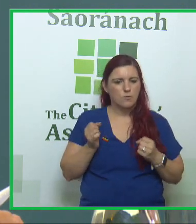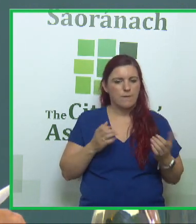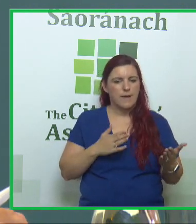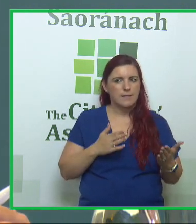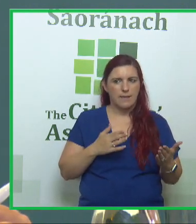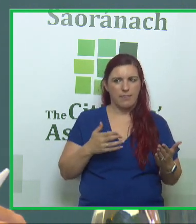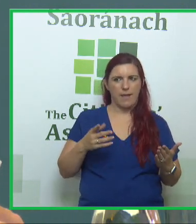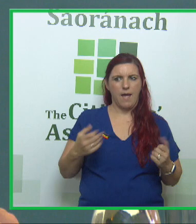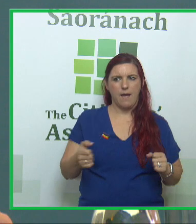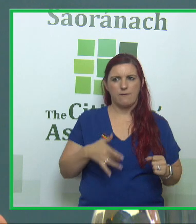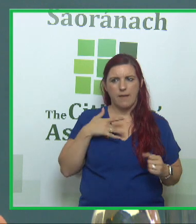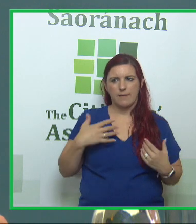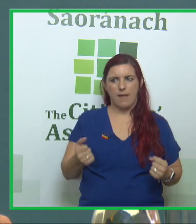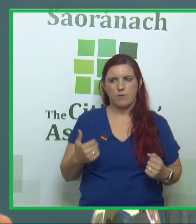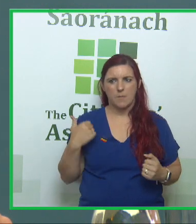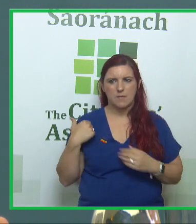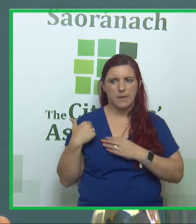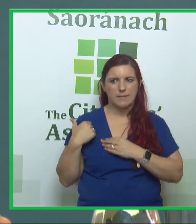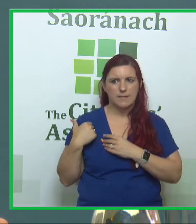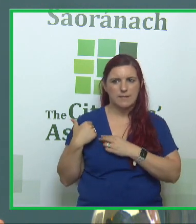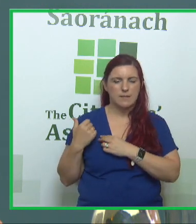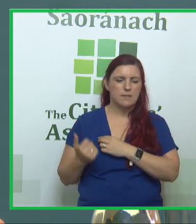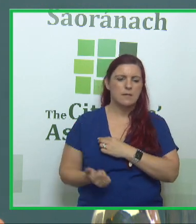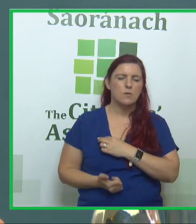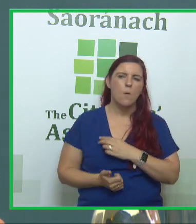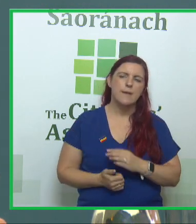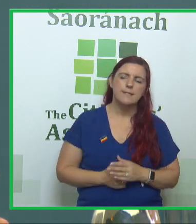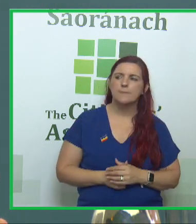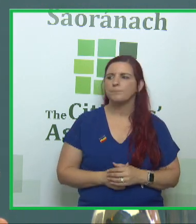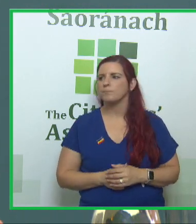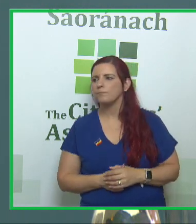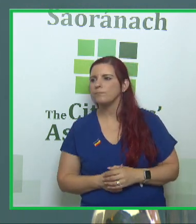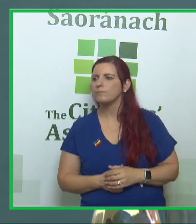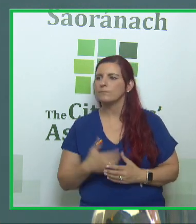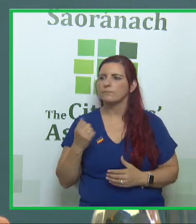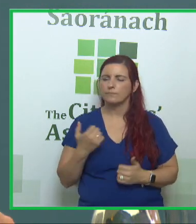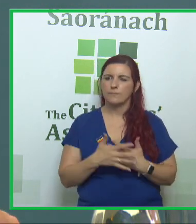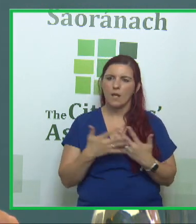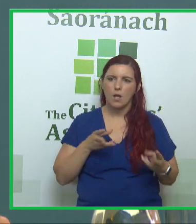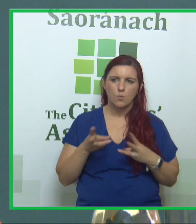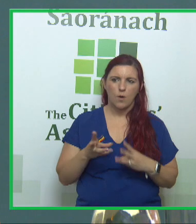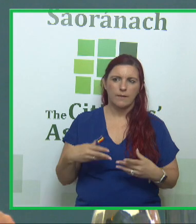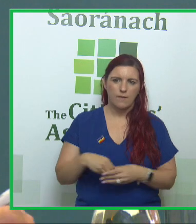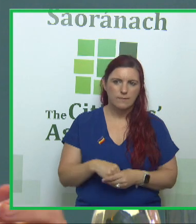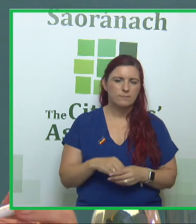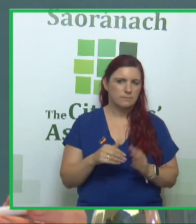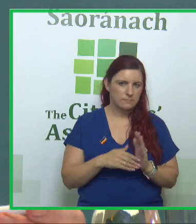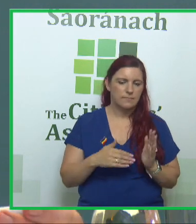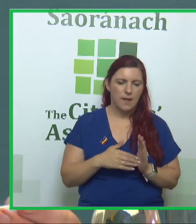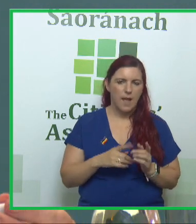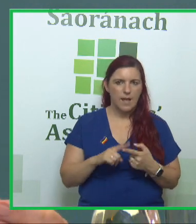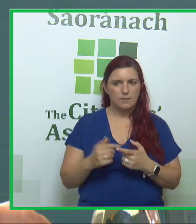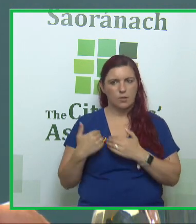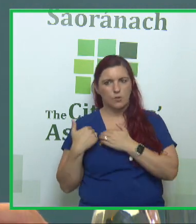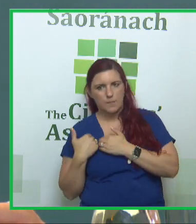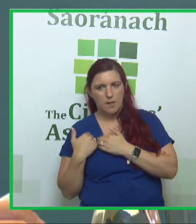have responsibilities as well, and to respect neighbours and such. So there is a lot of work that goes into that, and it is incumbent upon the